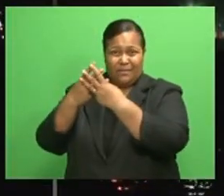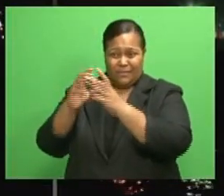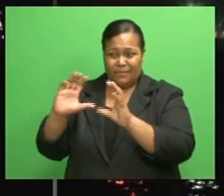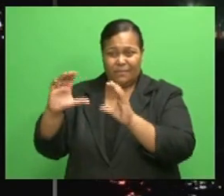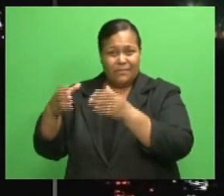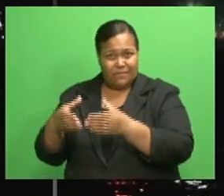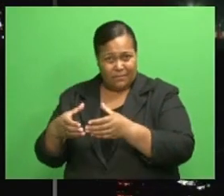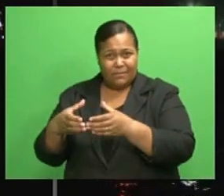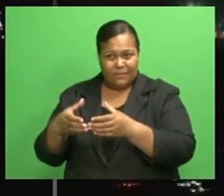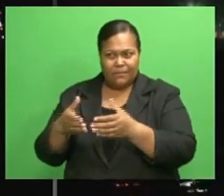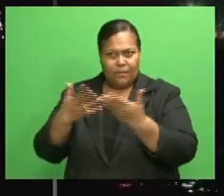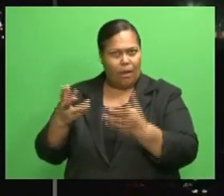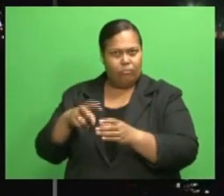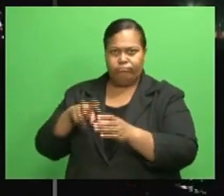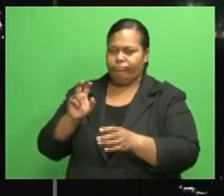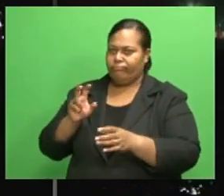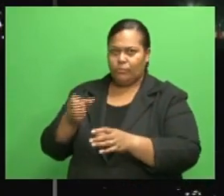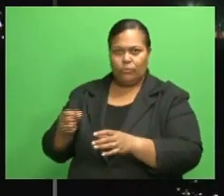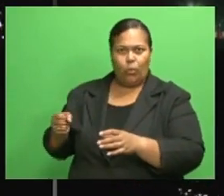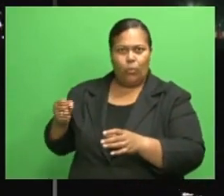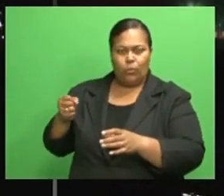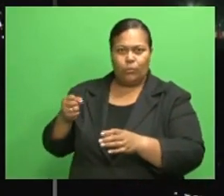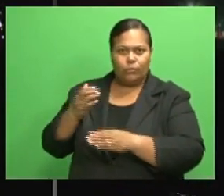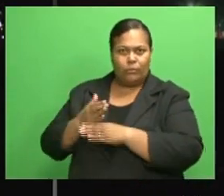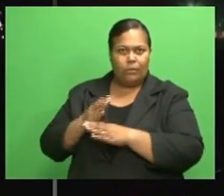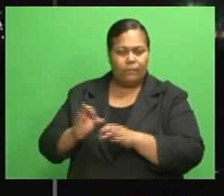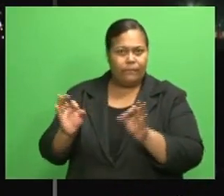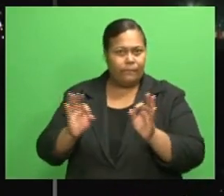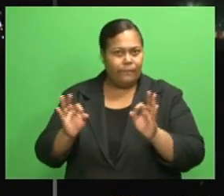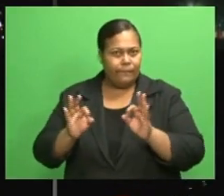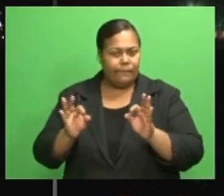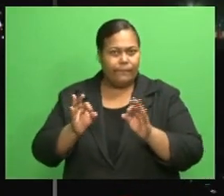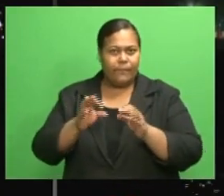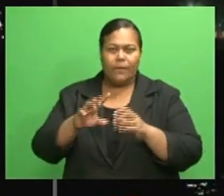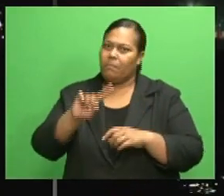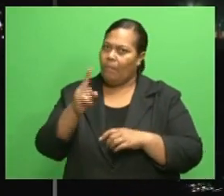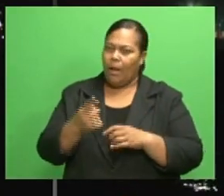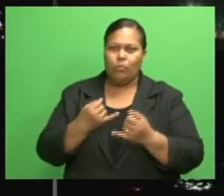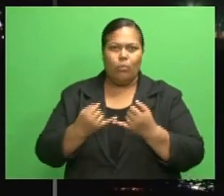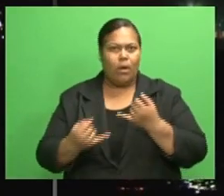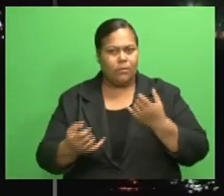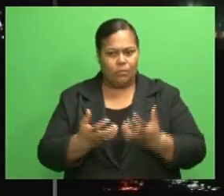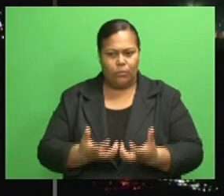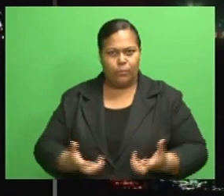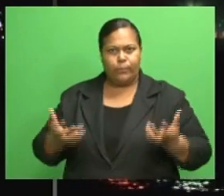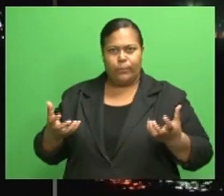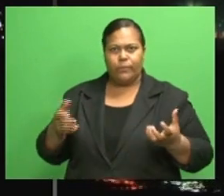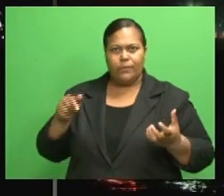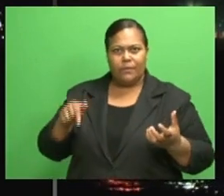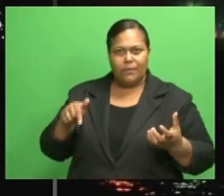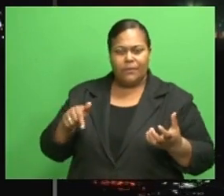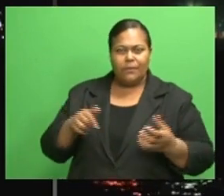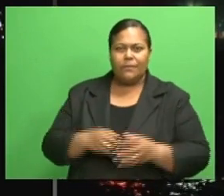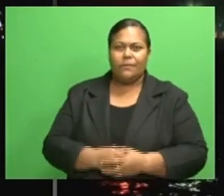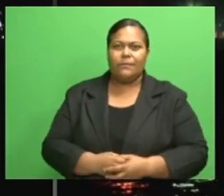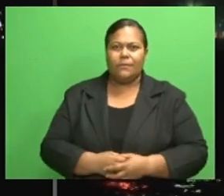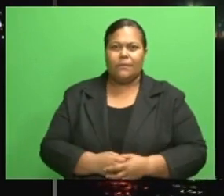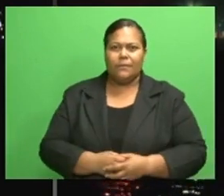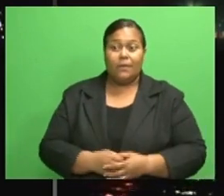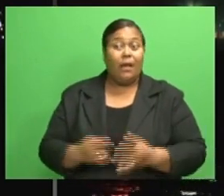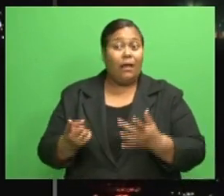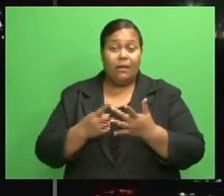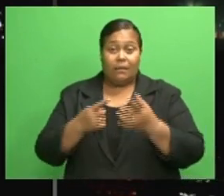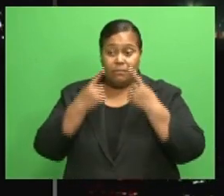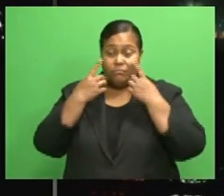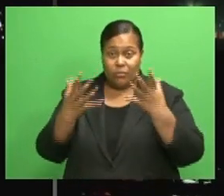Liberal Party struggles to come out of suspension, the rift amongst members seems to be widening. In another public display of